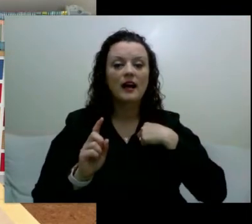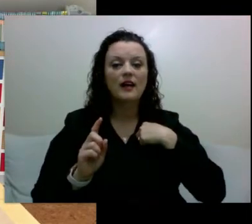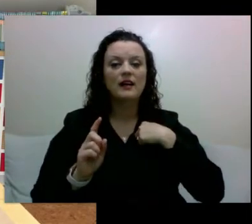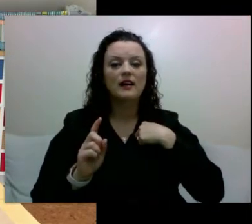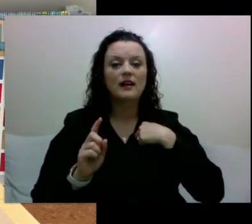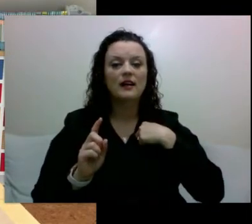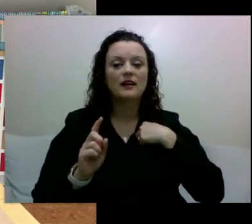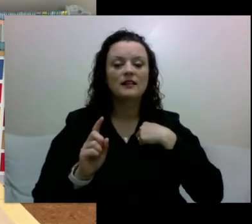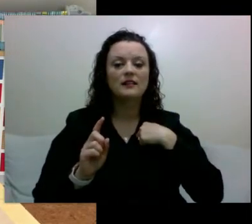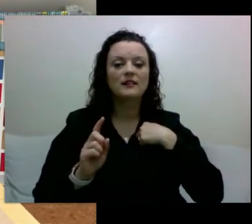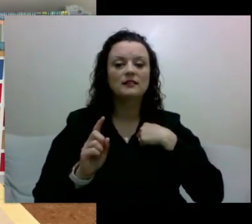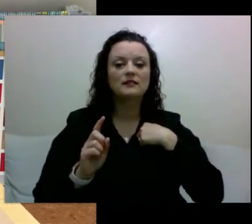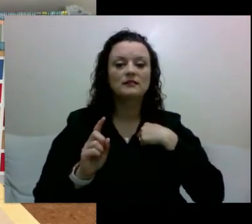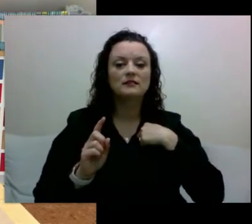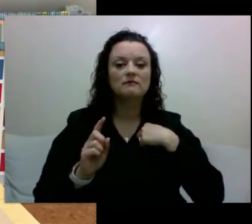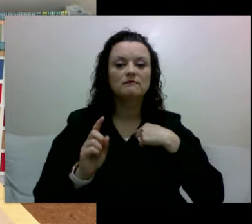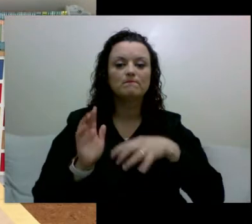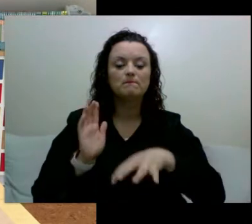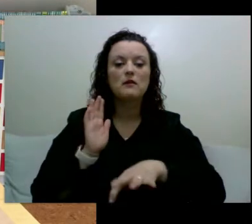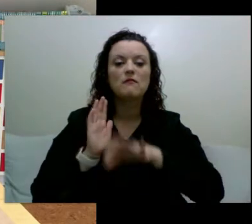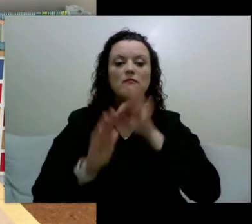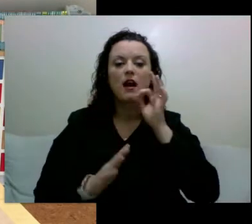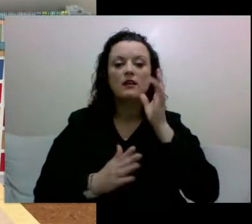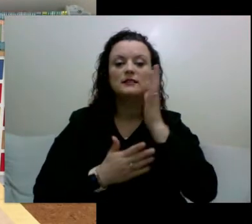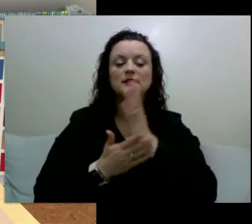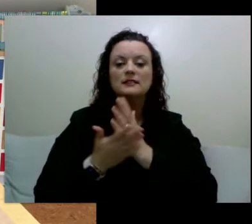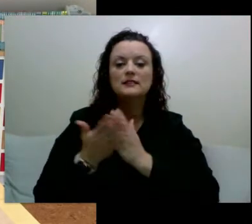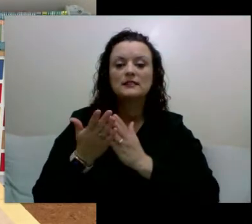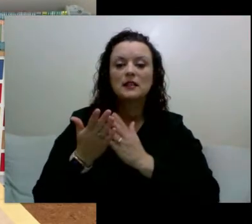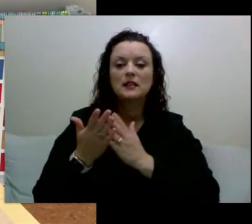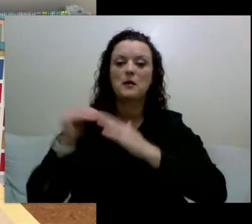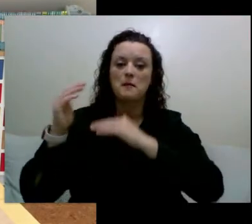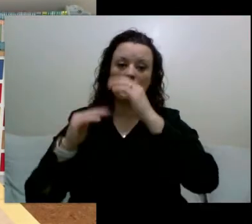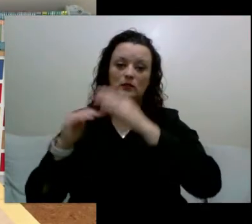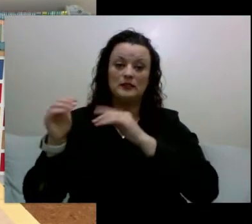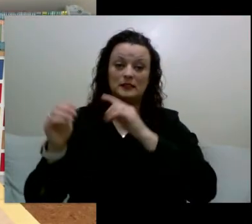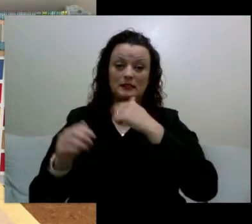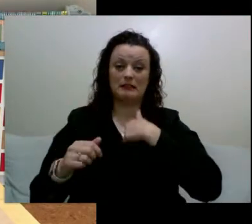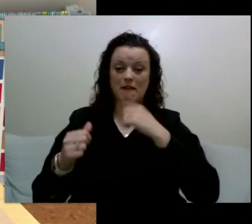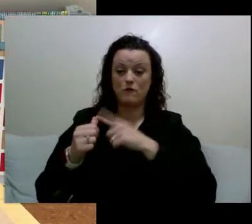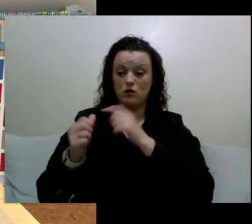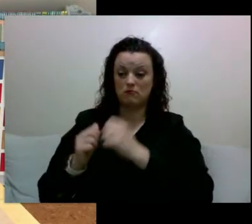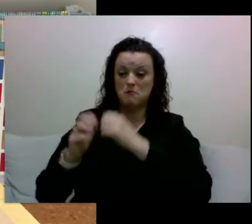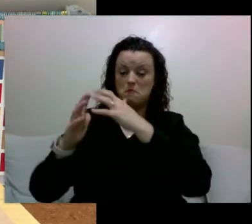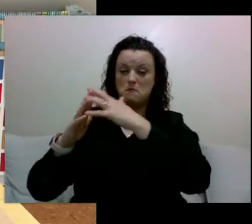found some of the buildings. They were not meant to last, and they haven't.